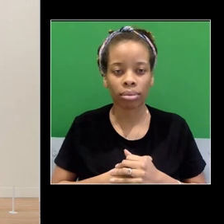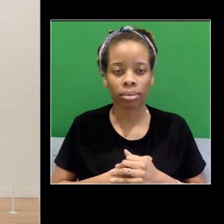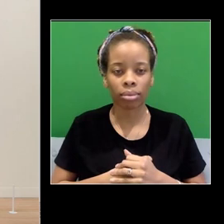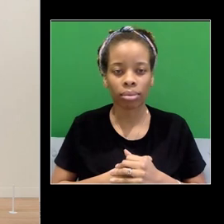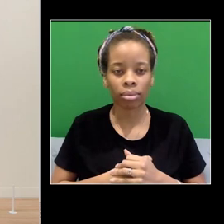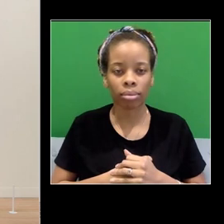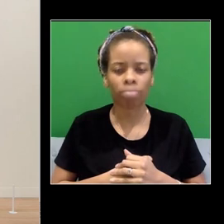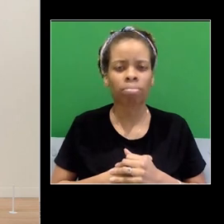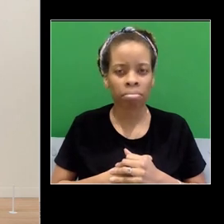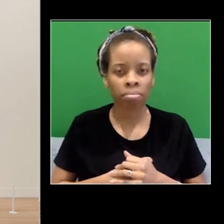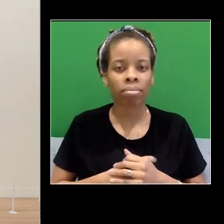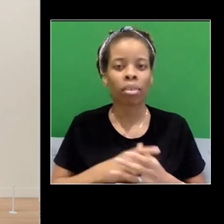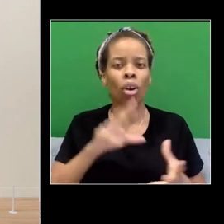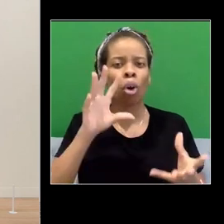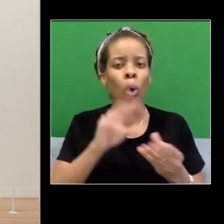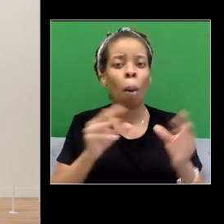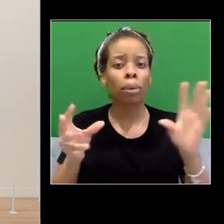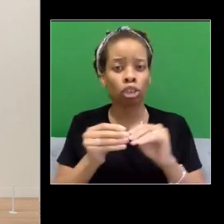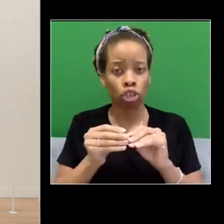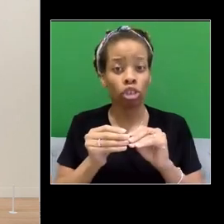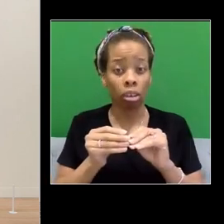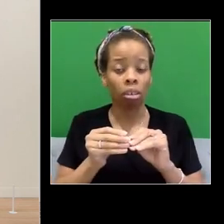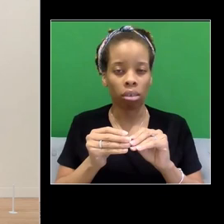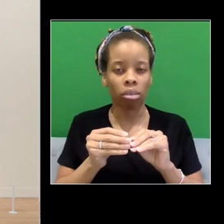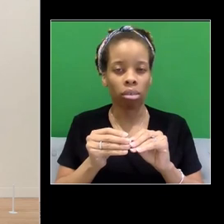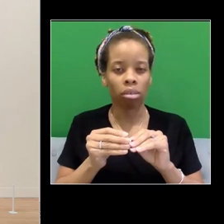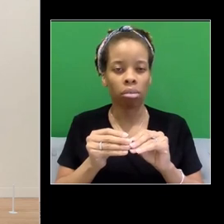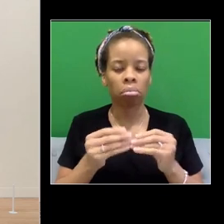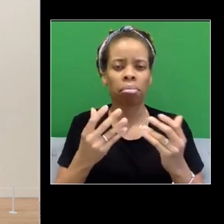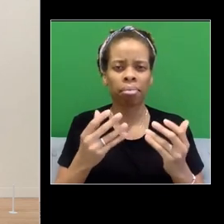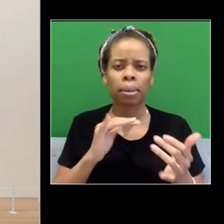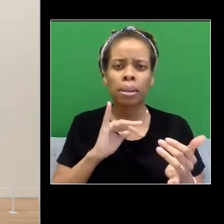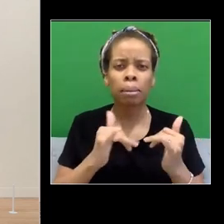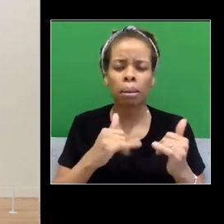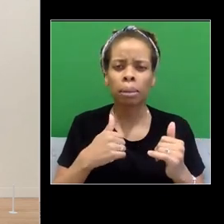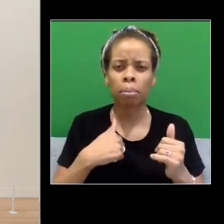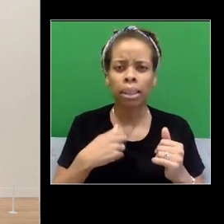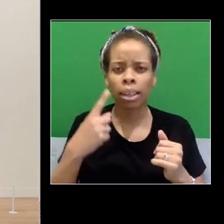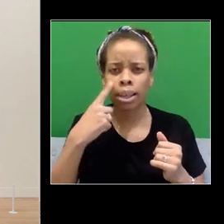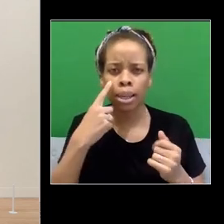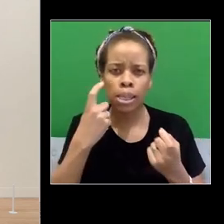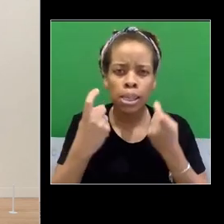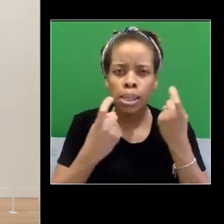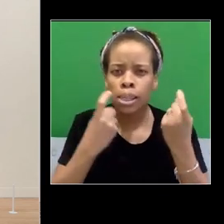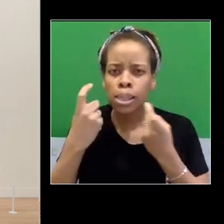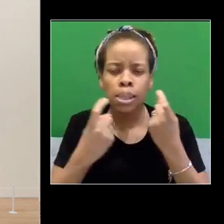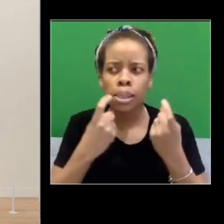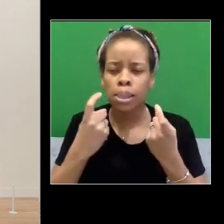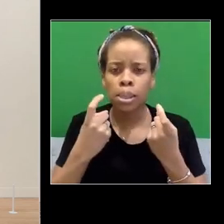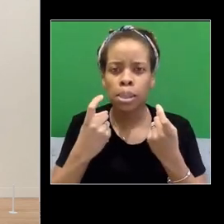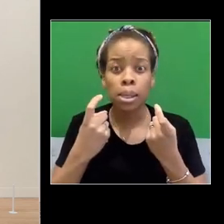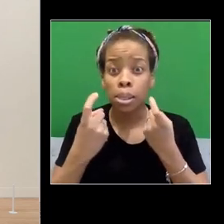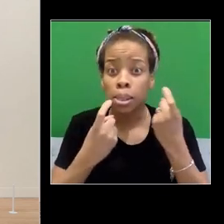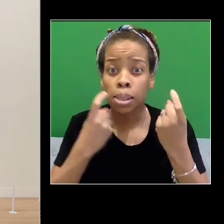find things that I haven't maybe, not even things I haven't done before, but I find myself trying to maybe